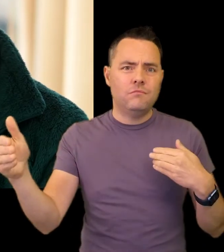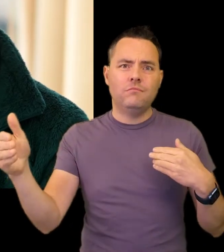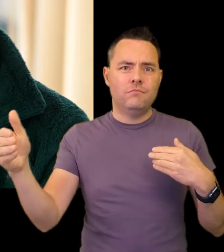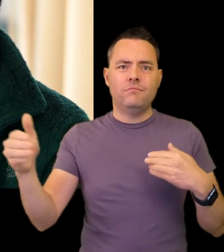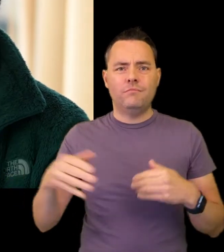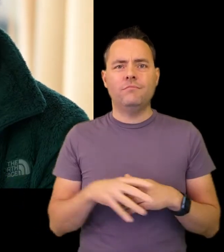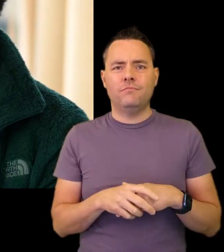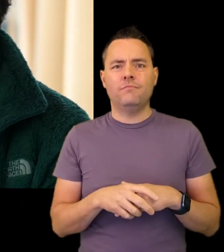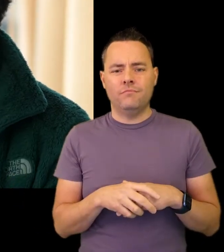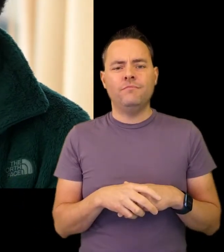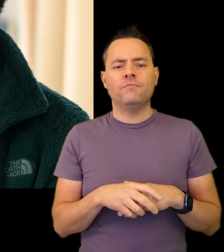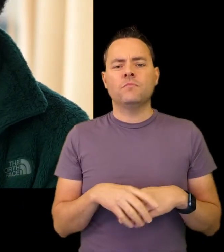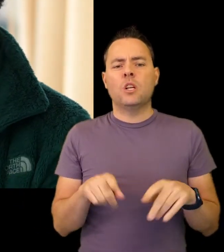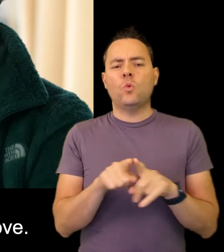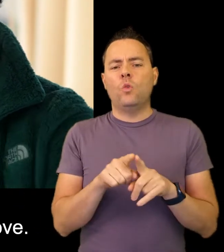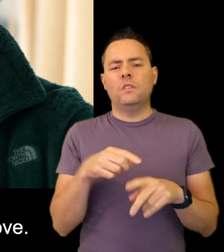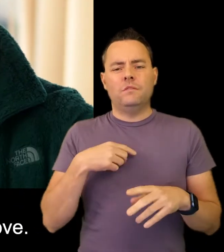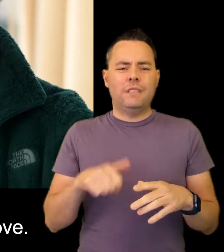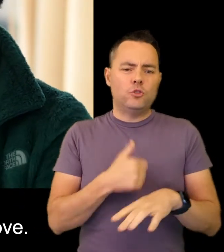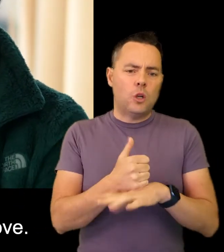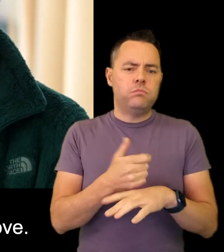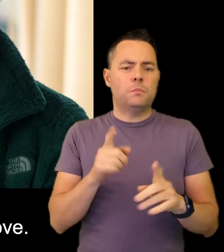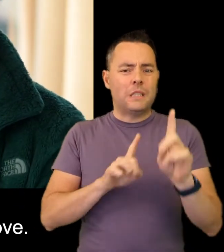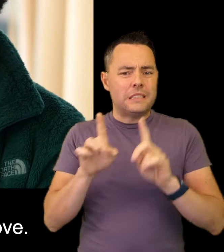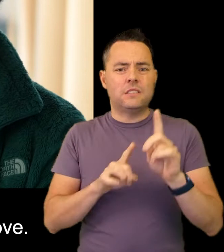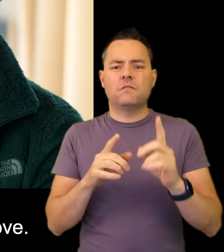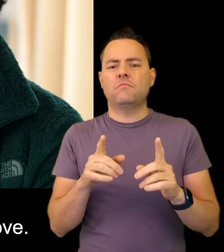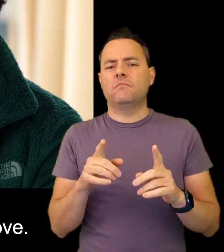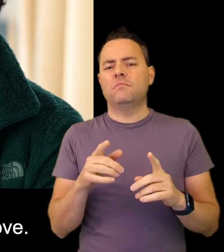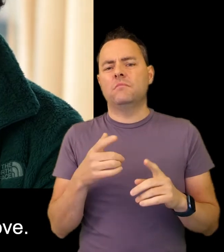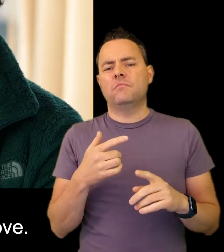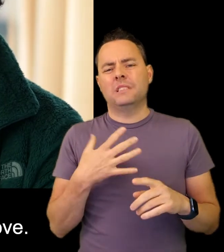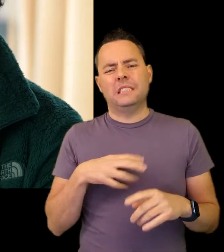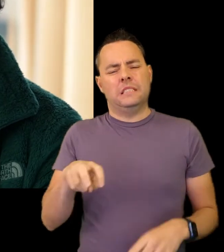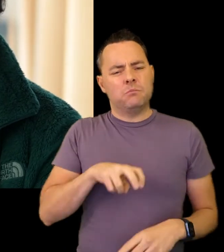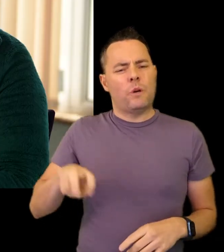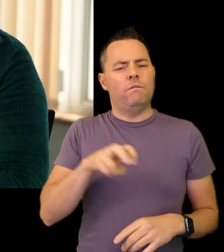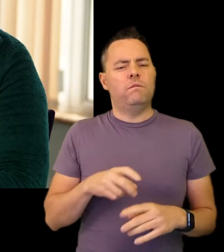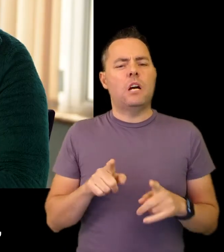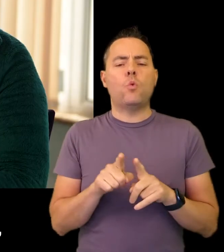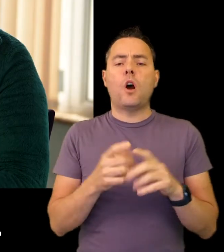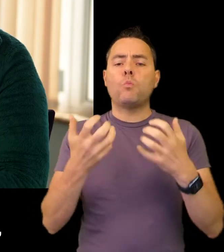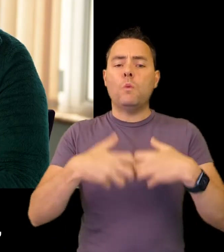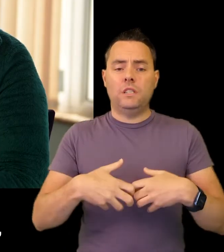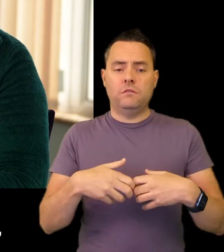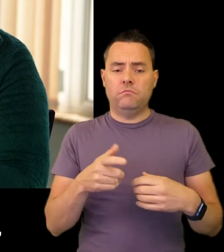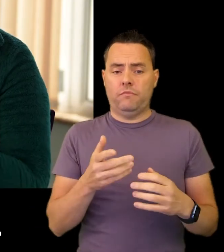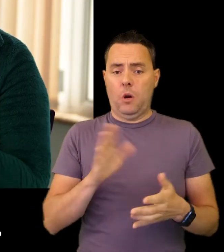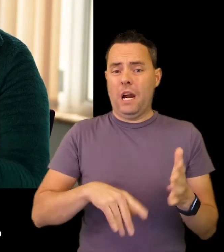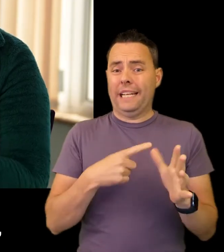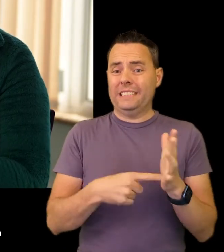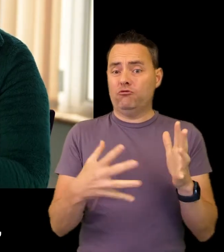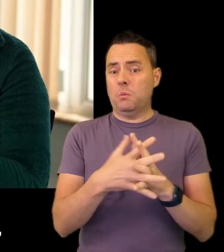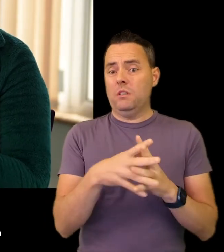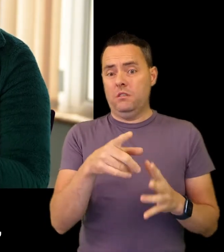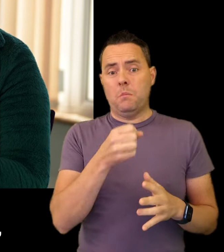periods. It's harder in a conference type setup where you're all in rows, but in a meeting I just get up and move. The equipment I've